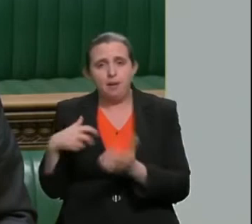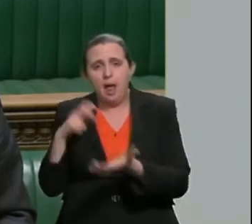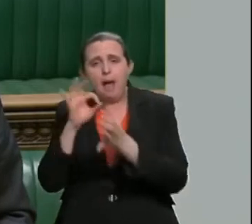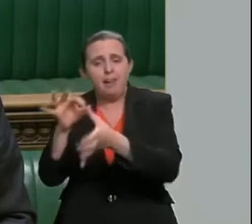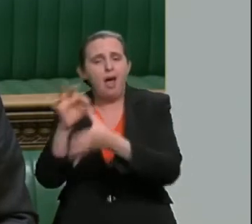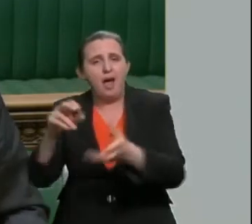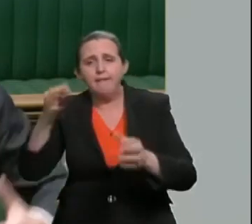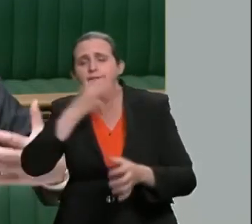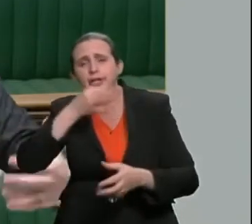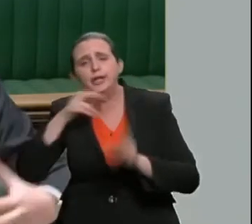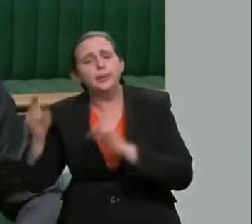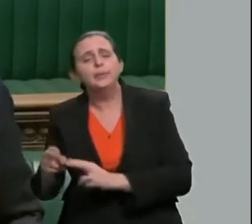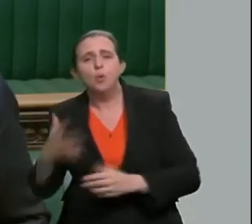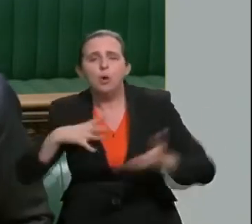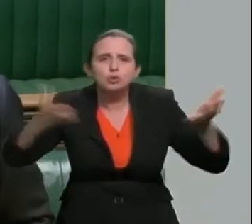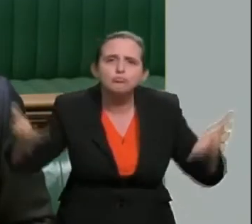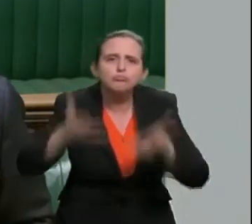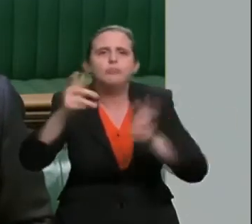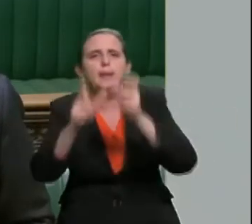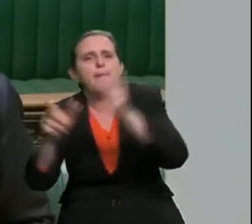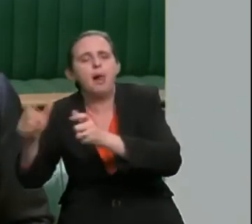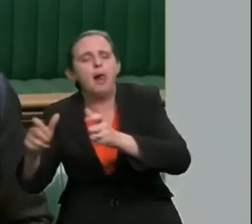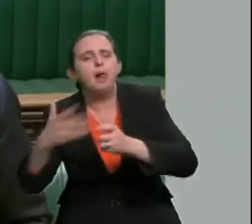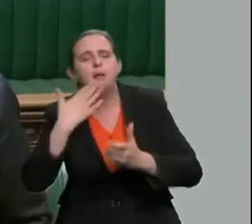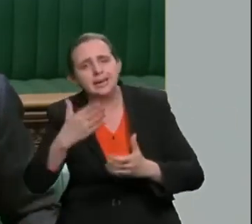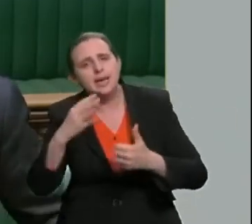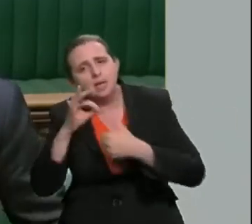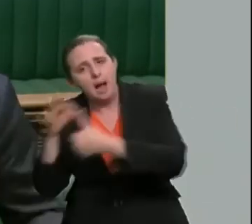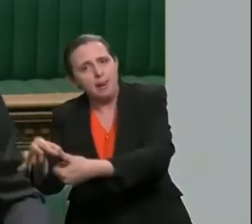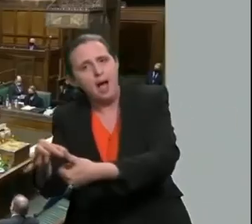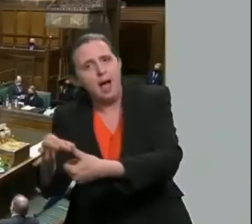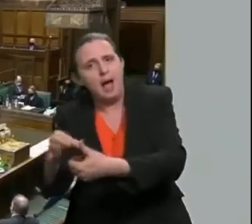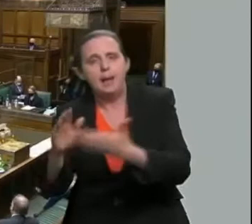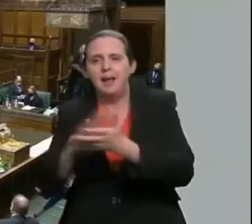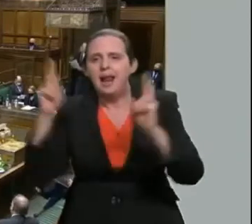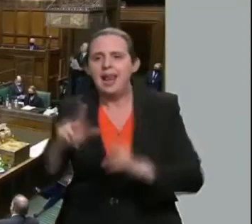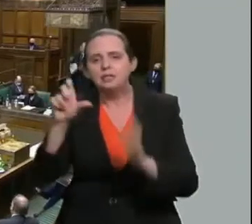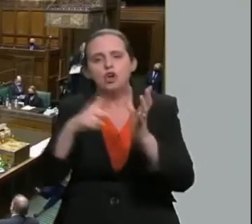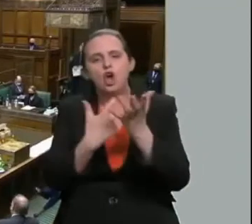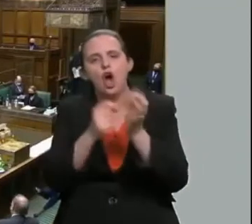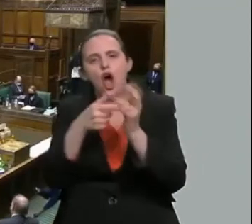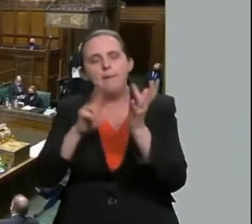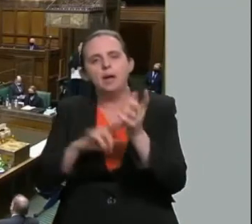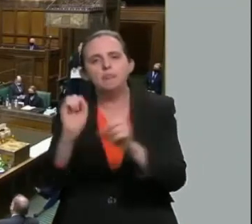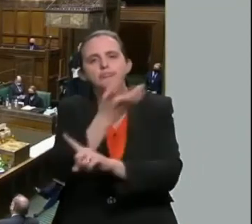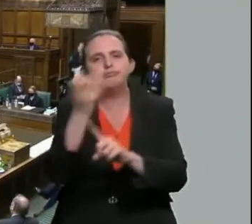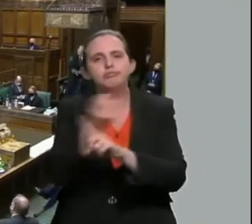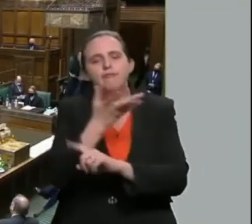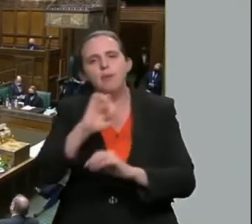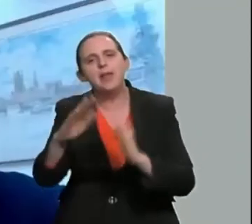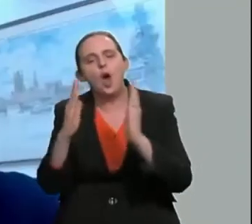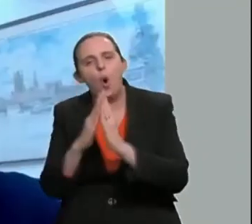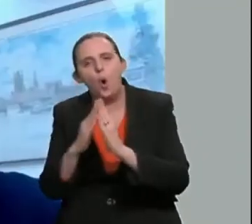use of the opportunity to reduce the carbon emission of your homes. Let's head south to Sir Roger Gale. Sir Roger.